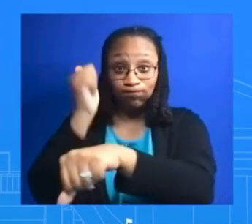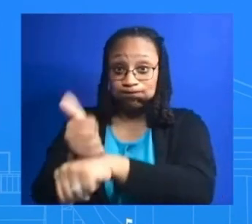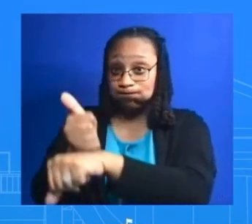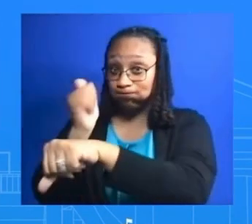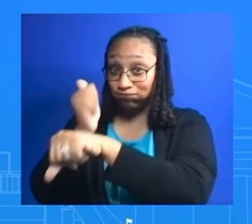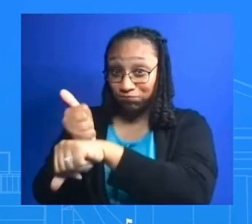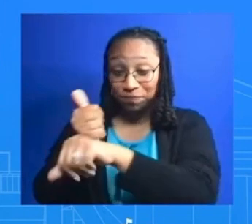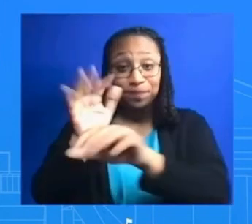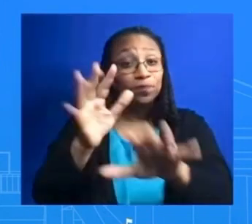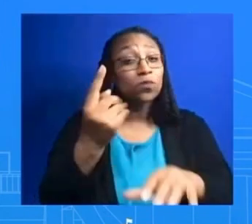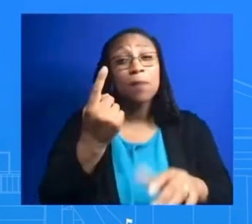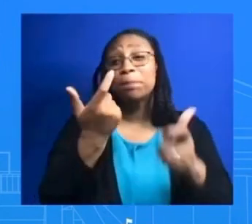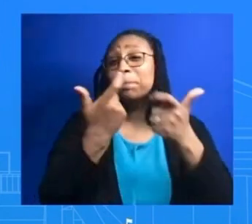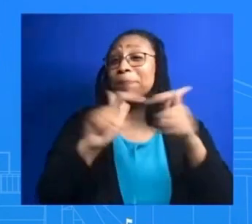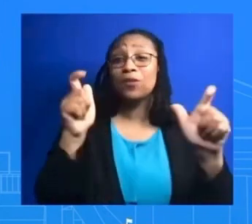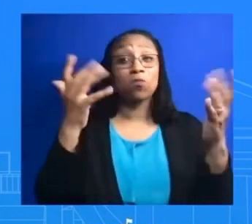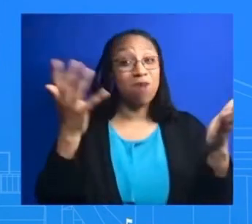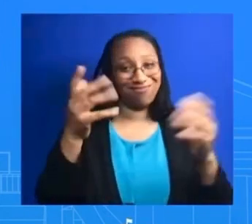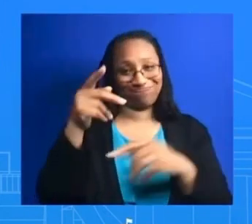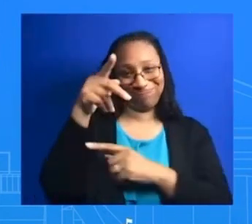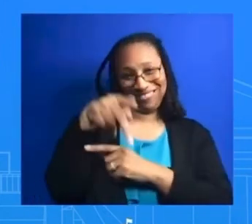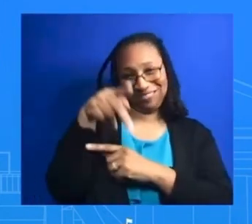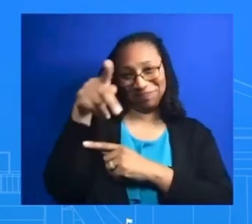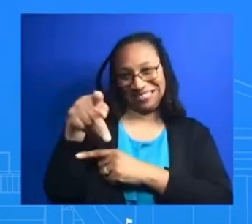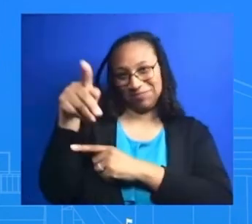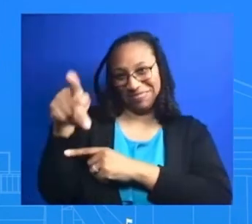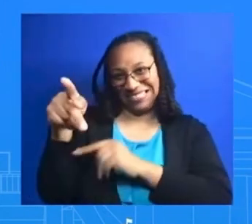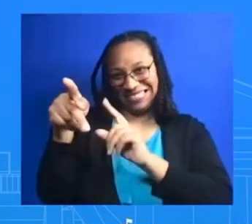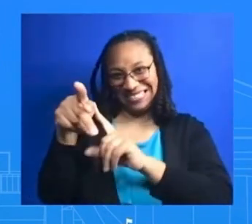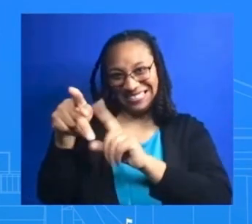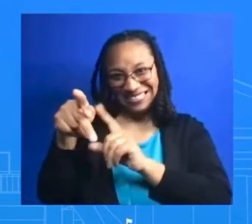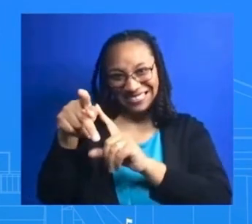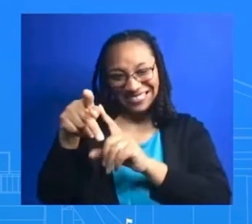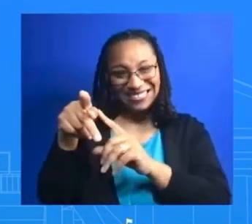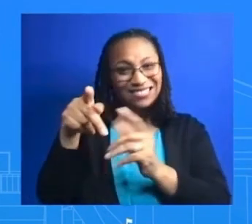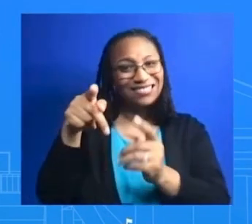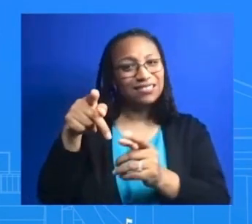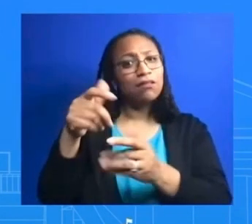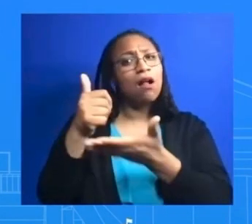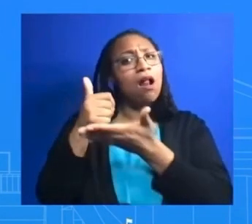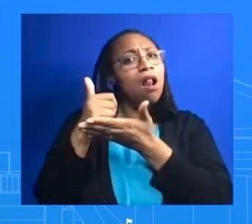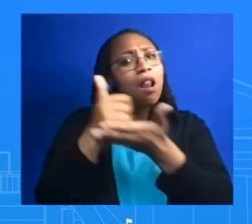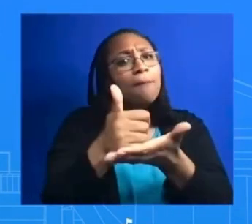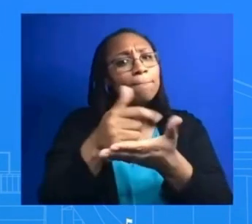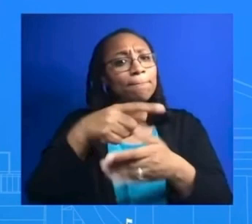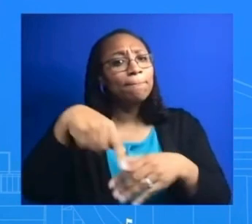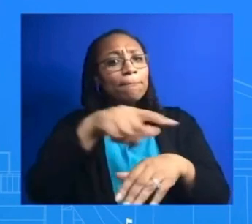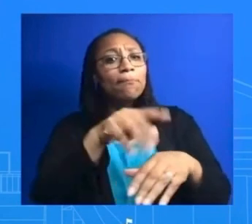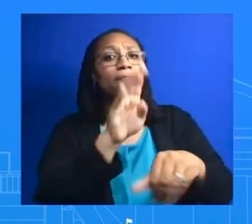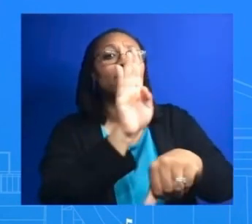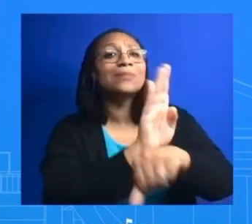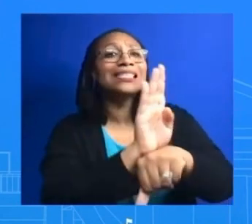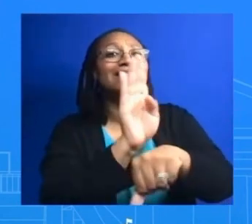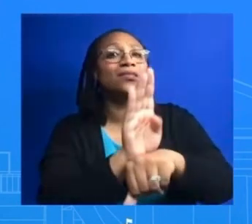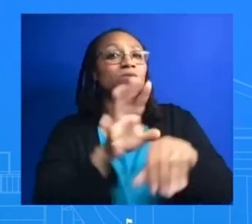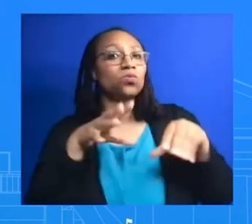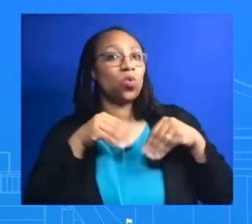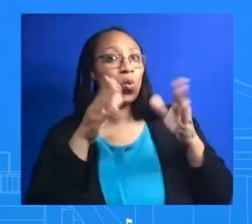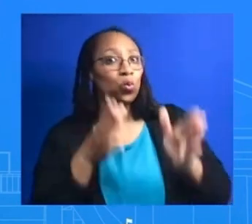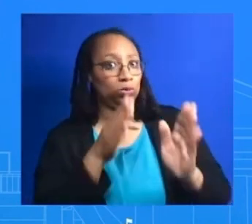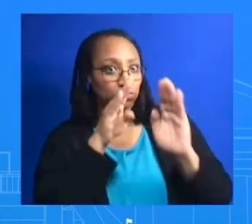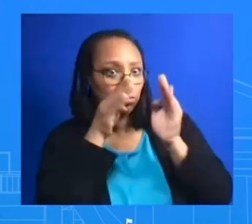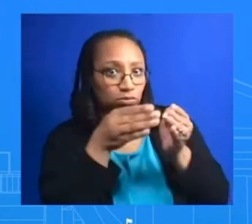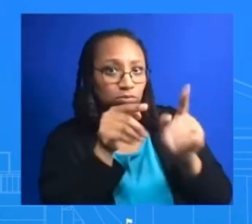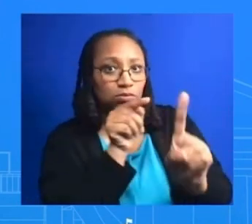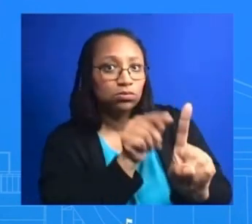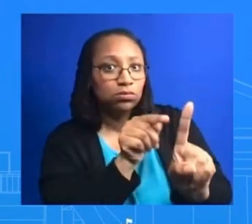small business owners, right? And I think that we have gone through with those loan